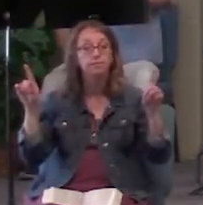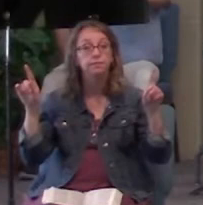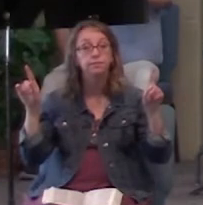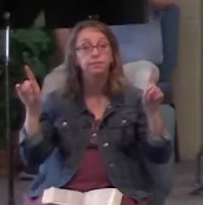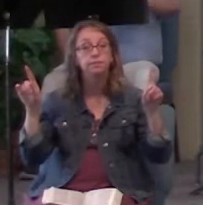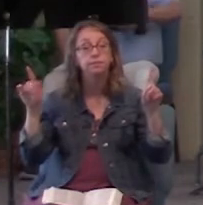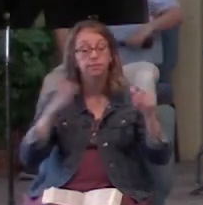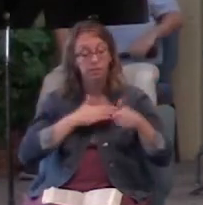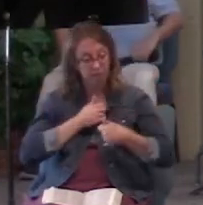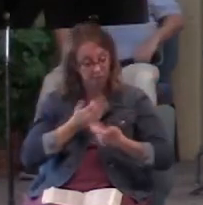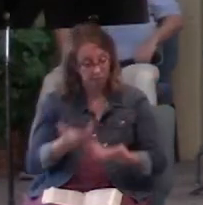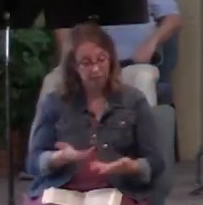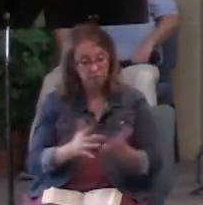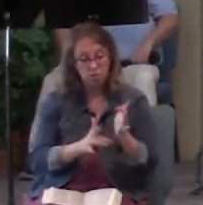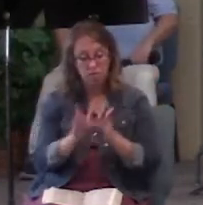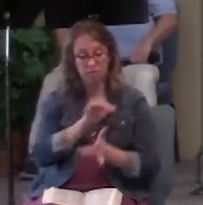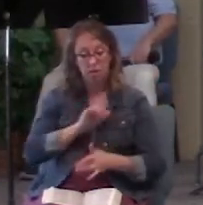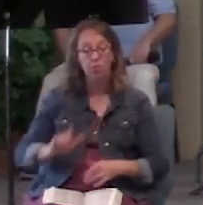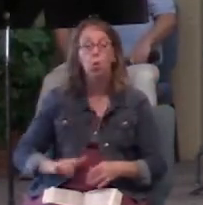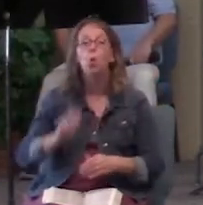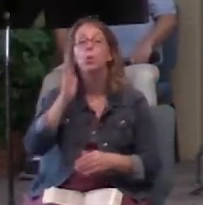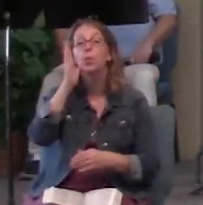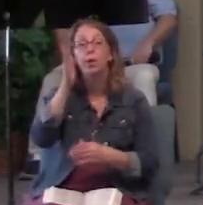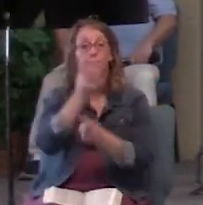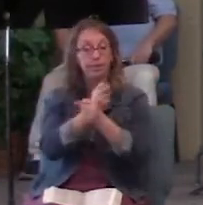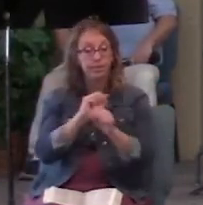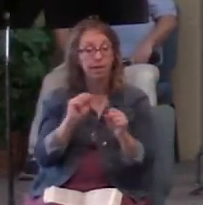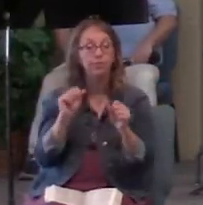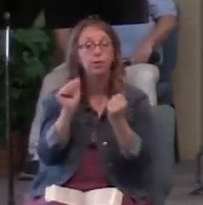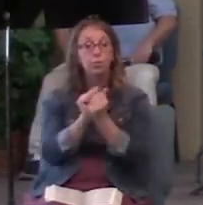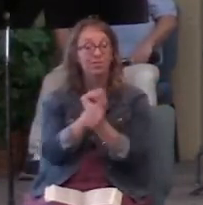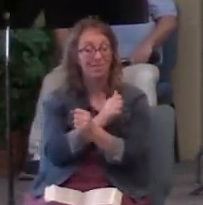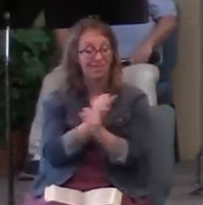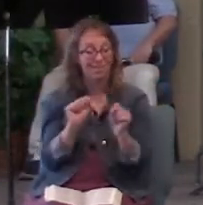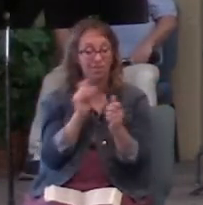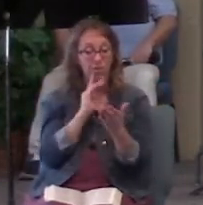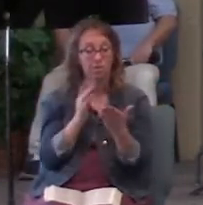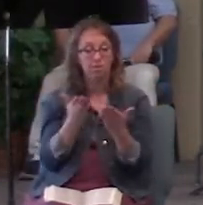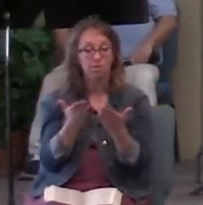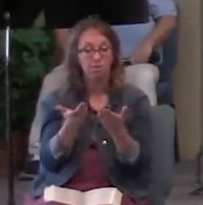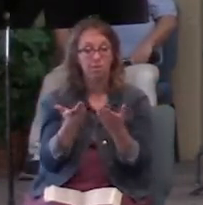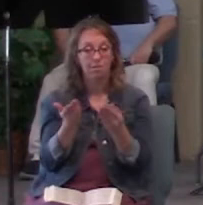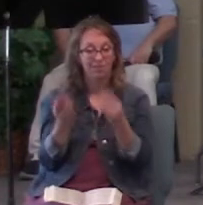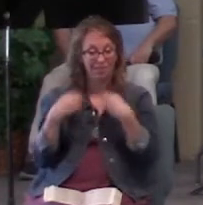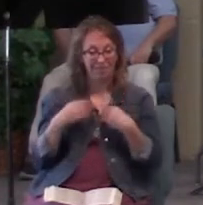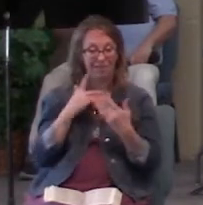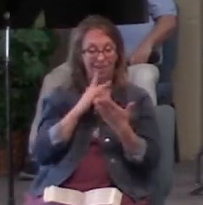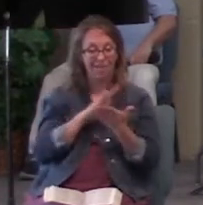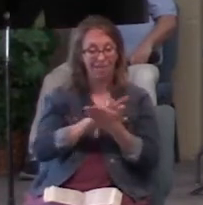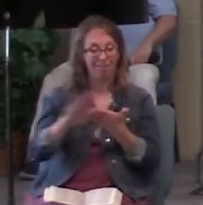and confess Jesus as Lord, you would be saved. And with that salvation comes a clean slate.